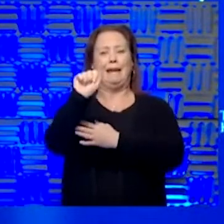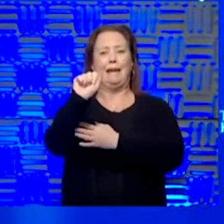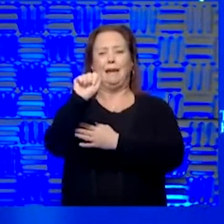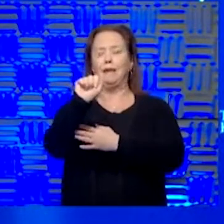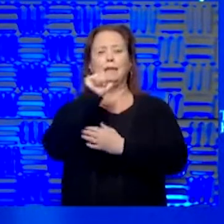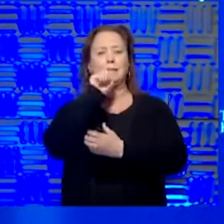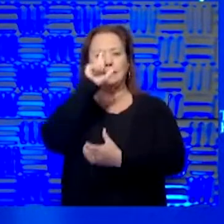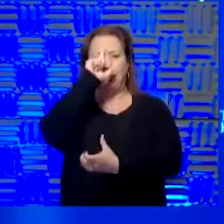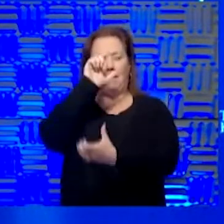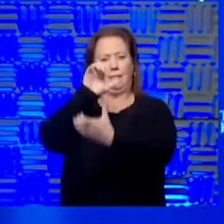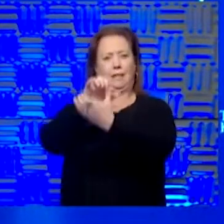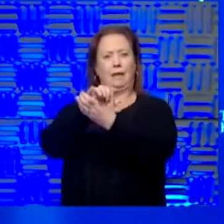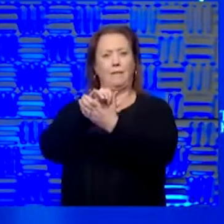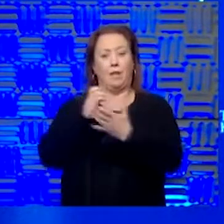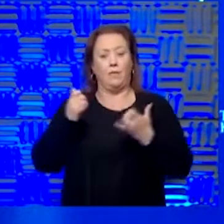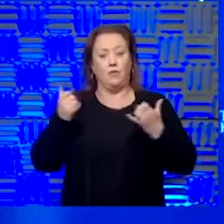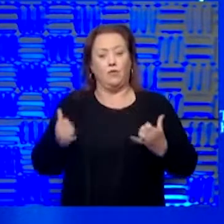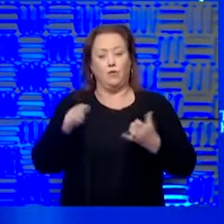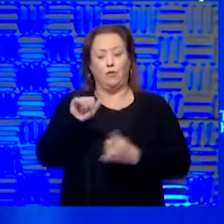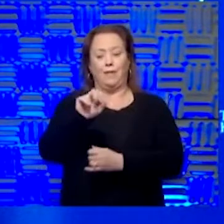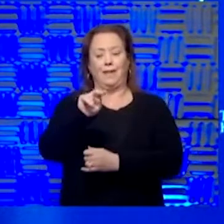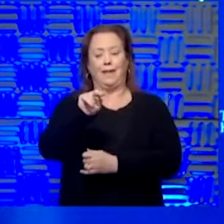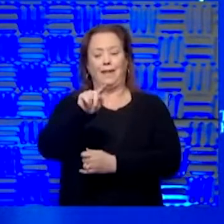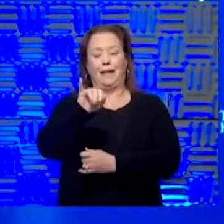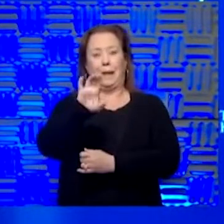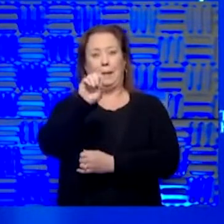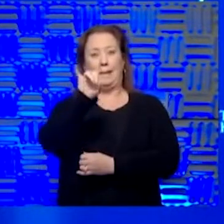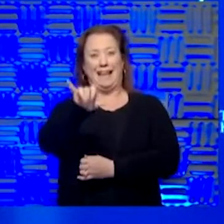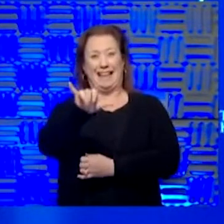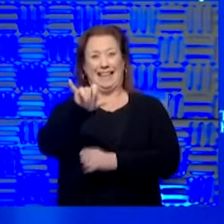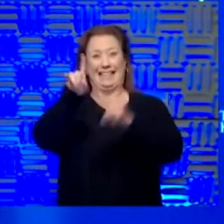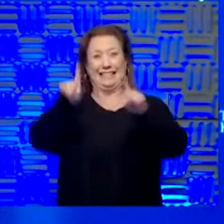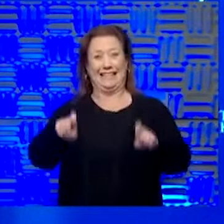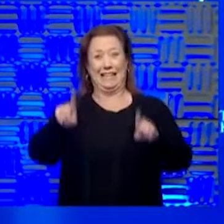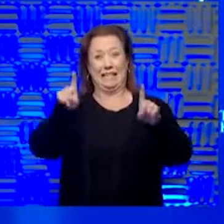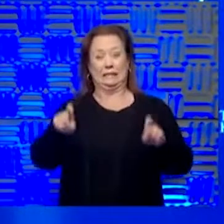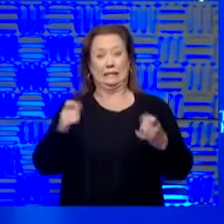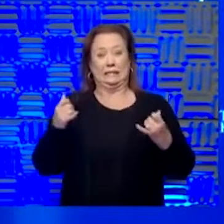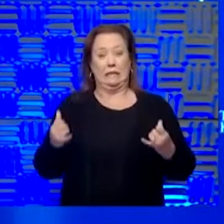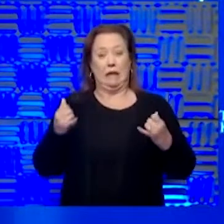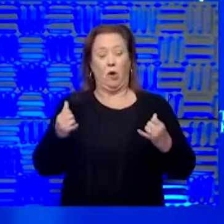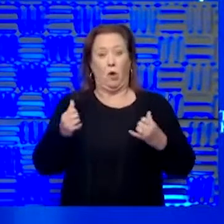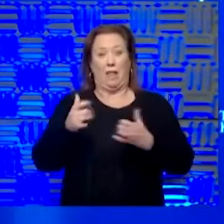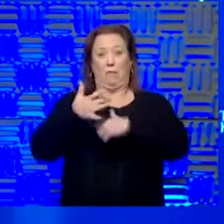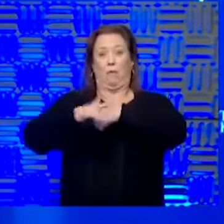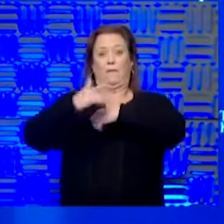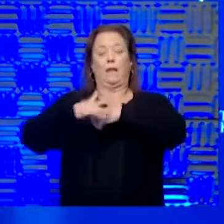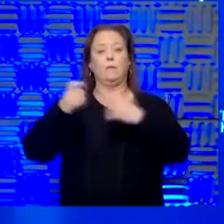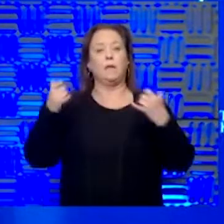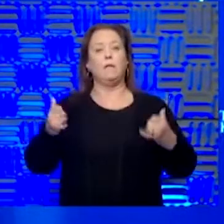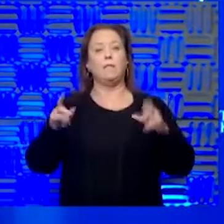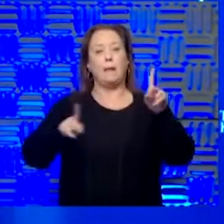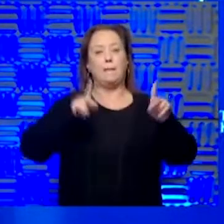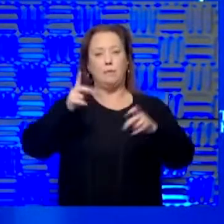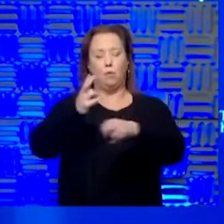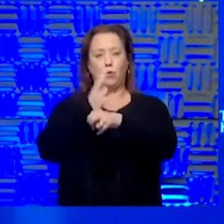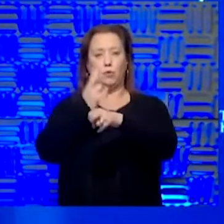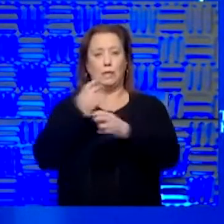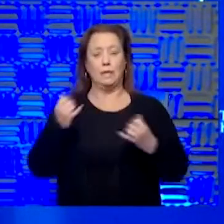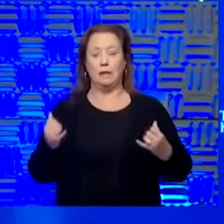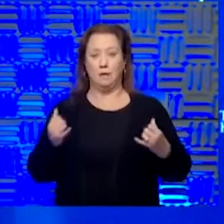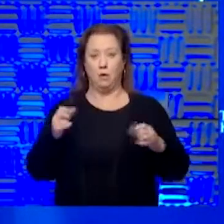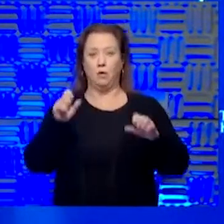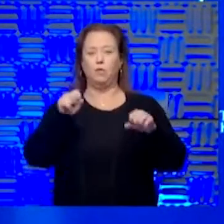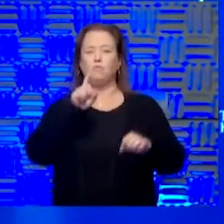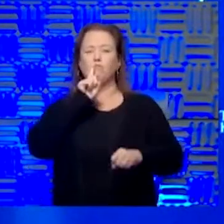really believe that the current antibody tests that were in the market and commercially available that people were using